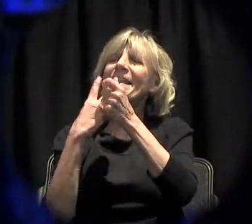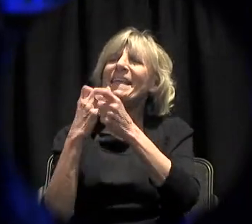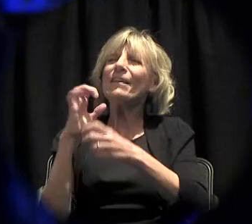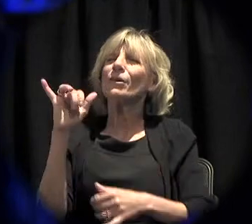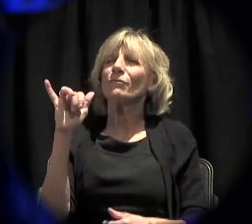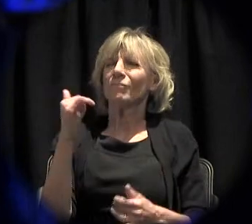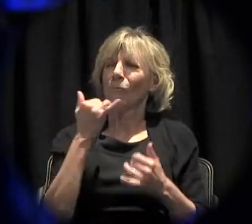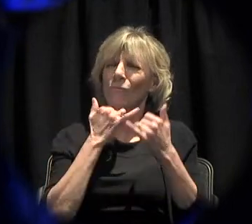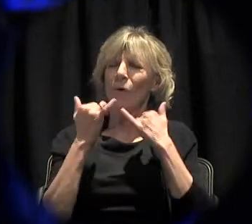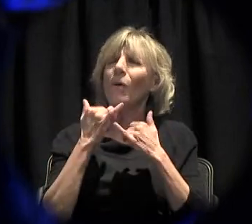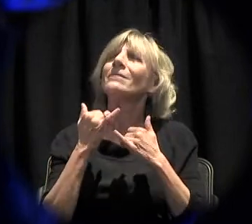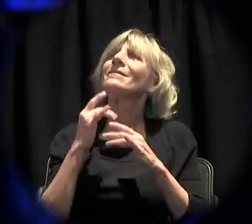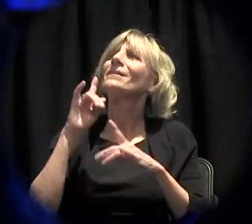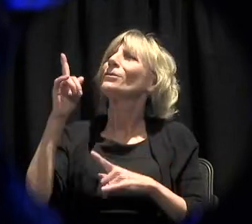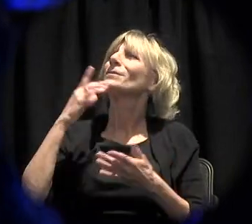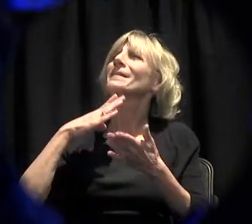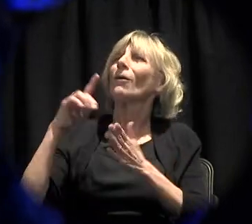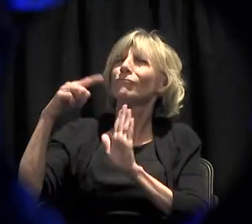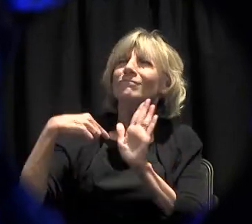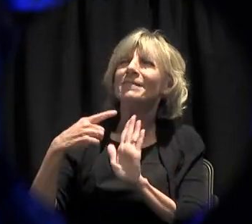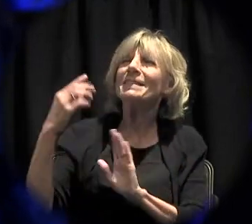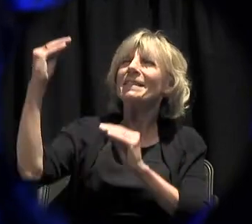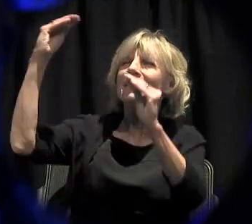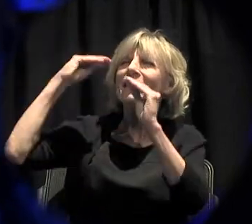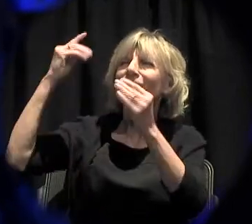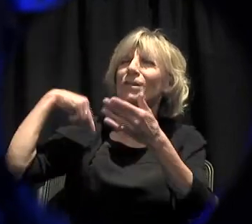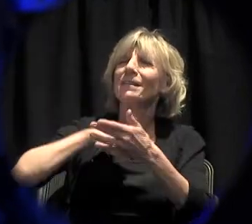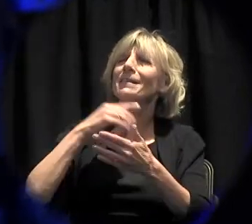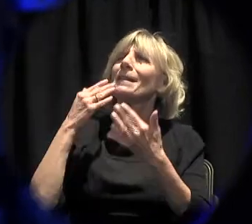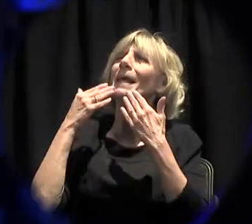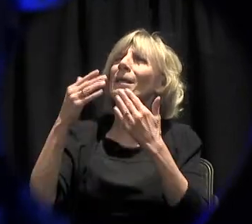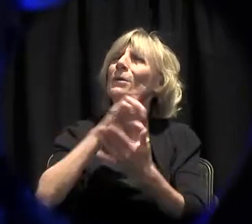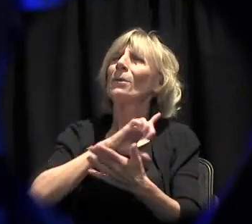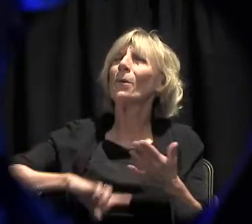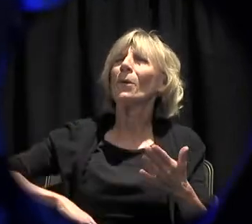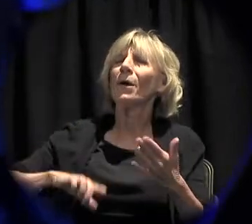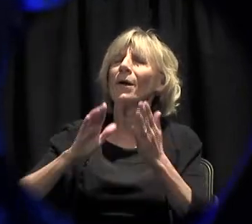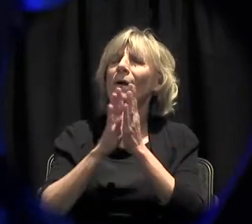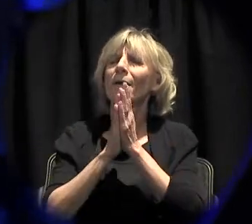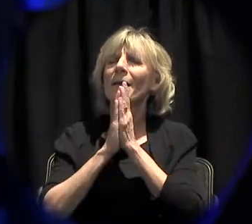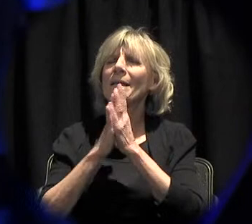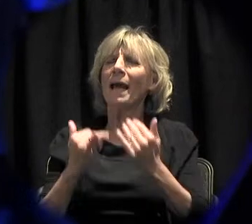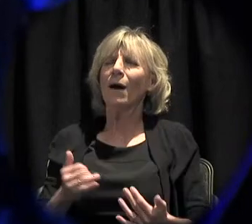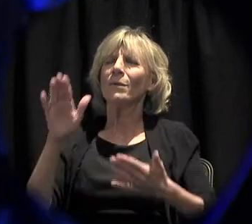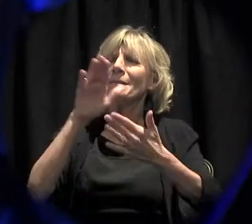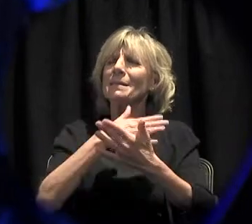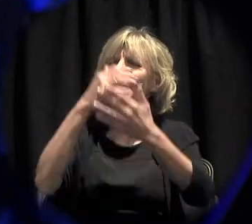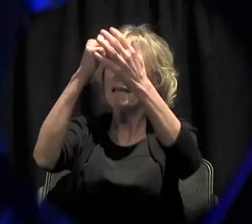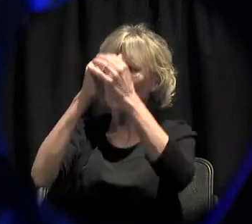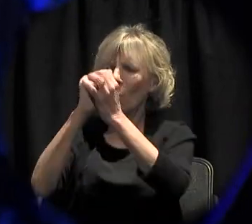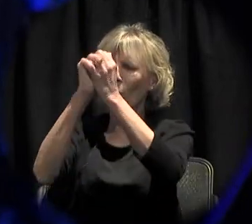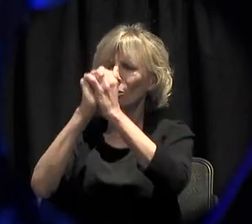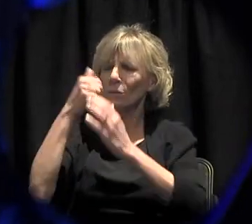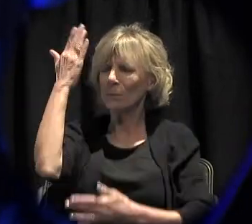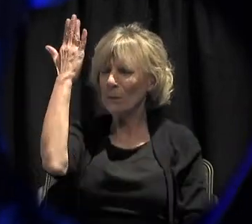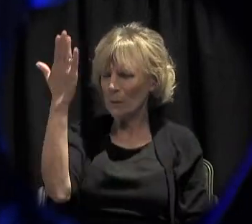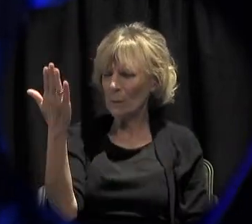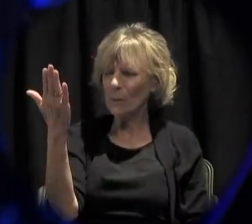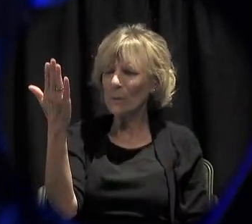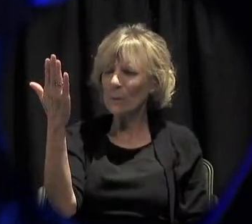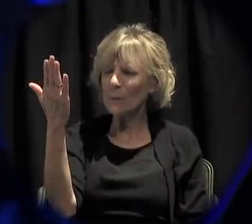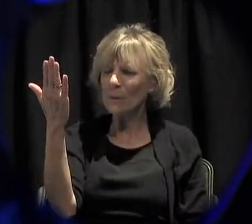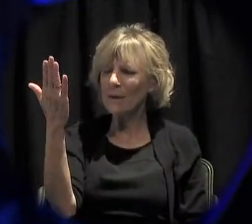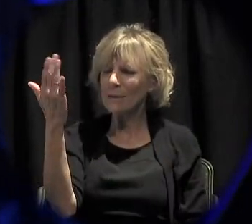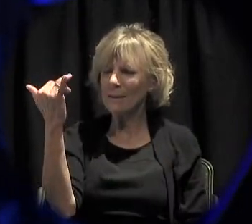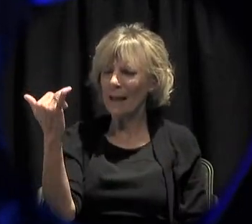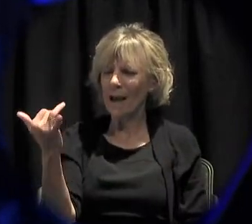And God, now as we turn our hearts to sing and worship you, I pray that you would continue to help us see the